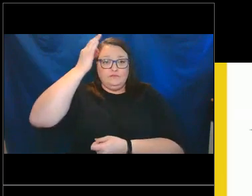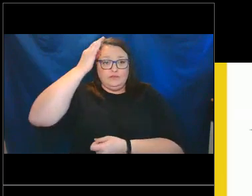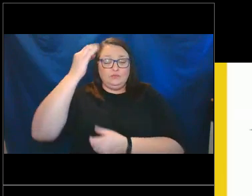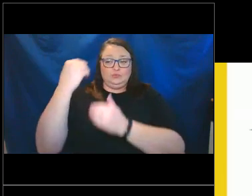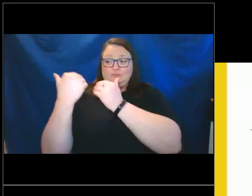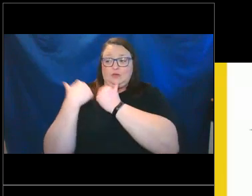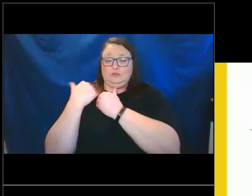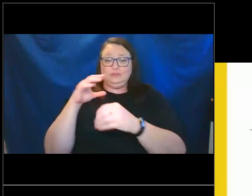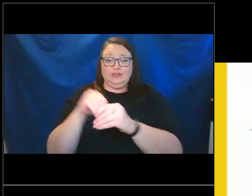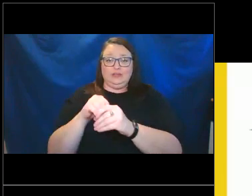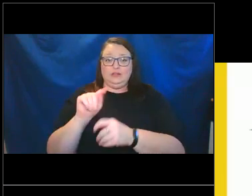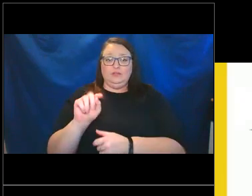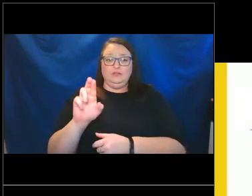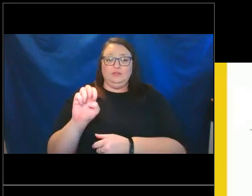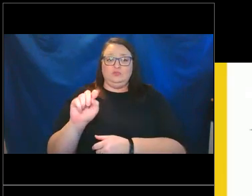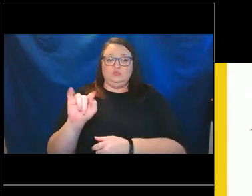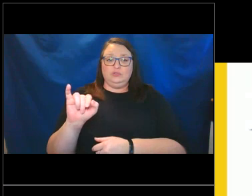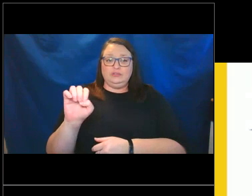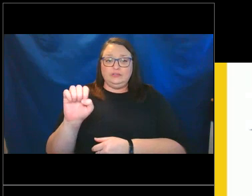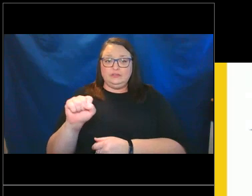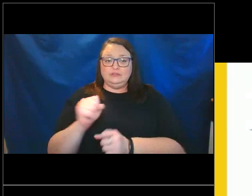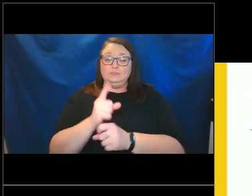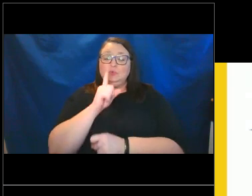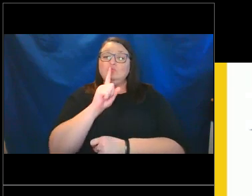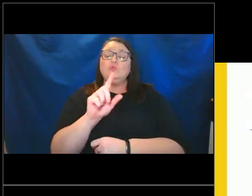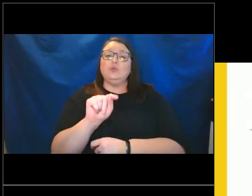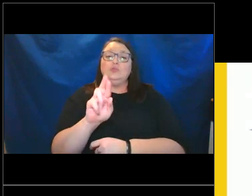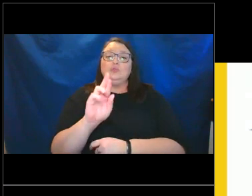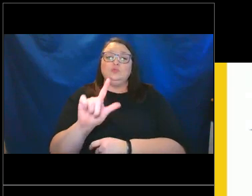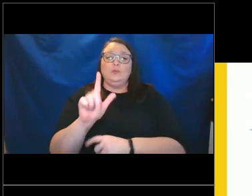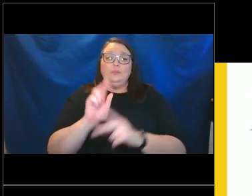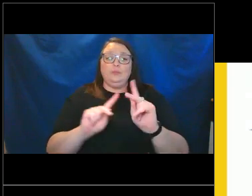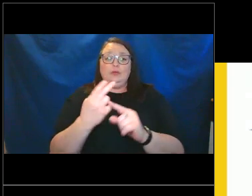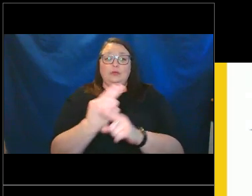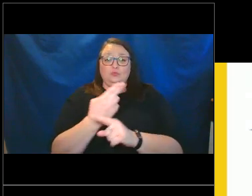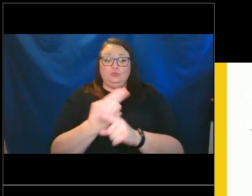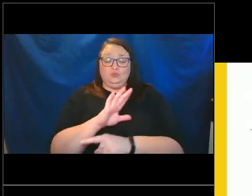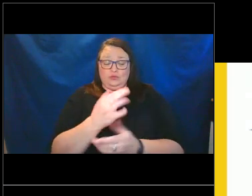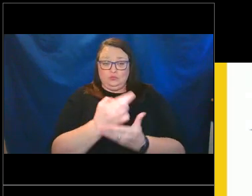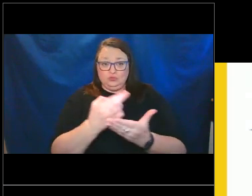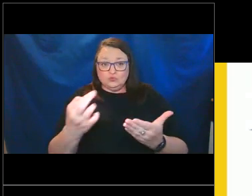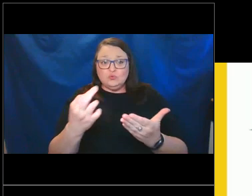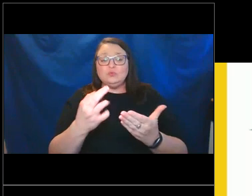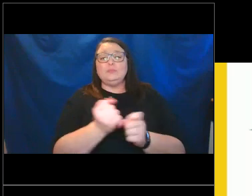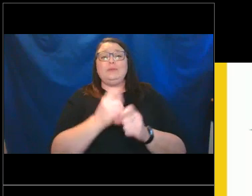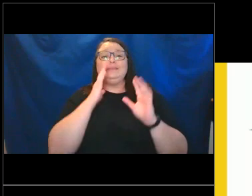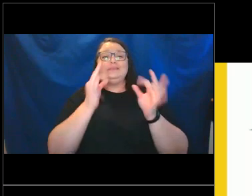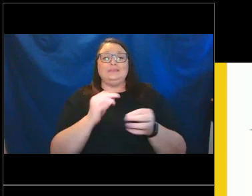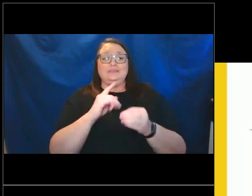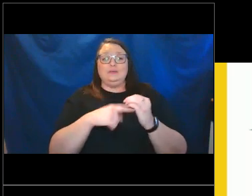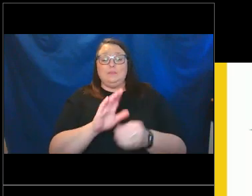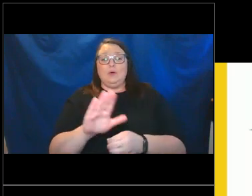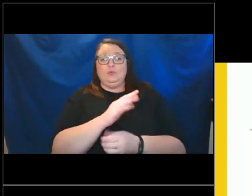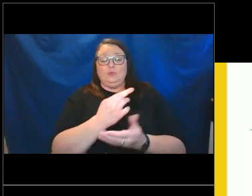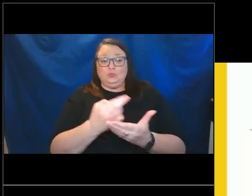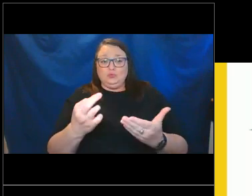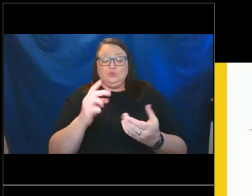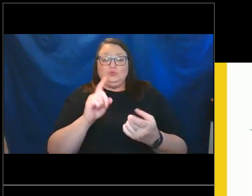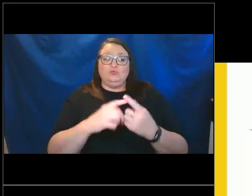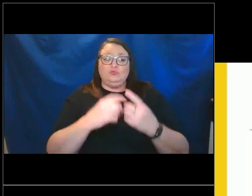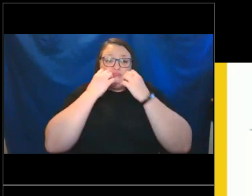to ensure that tribal people can utilize their resources and make decisions about their resources to preserve their